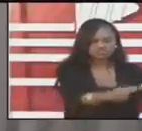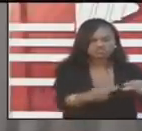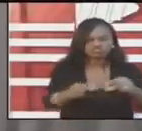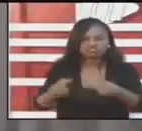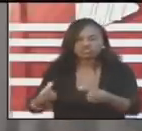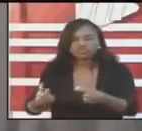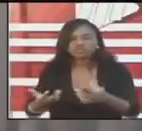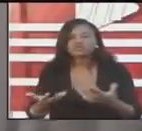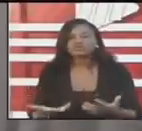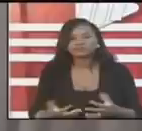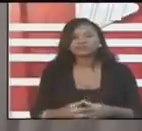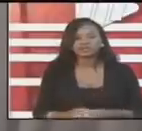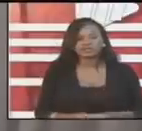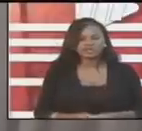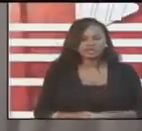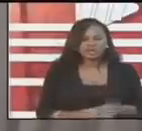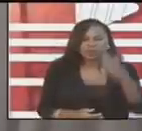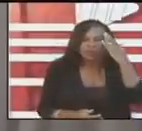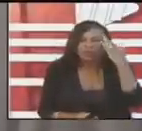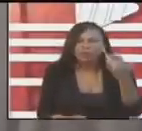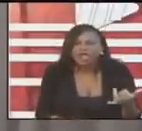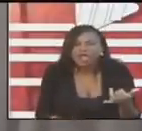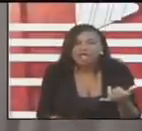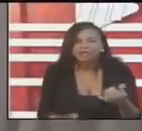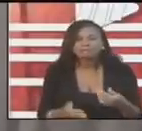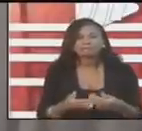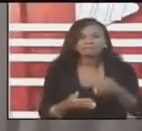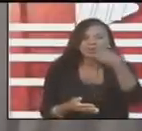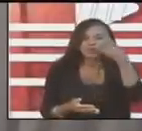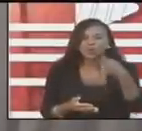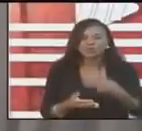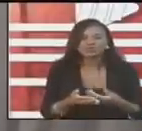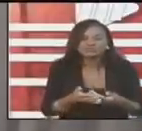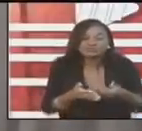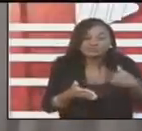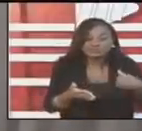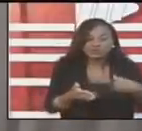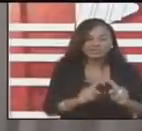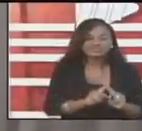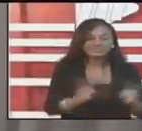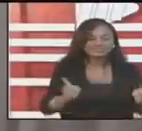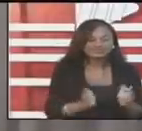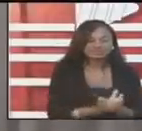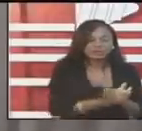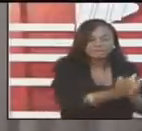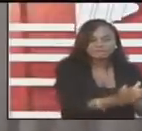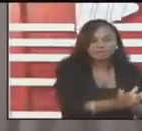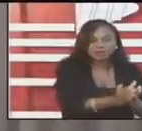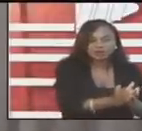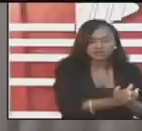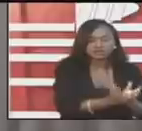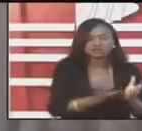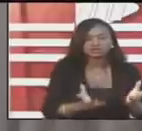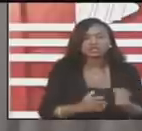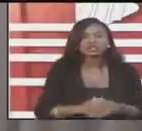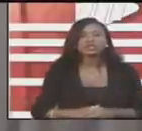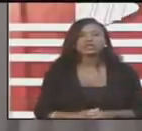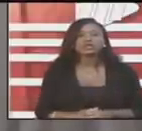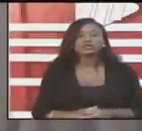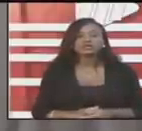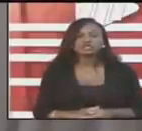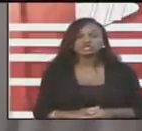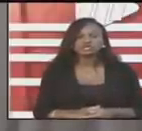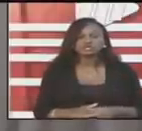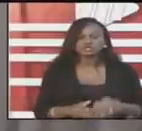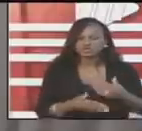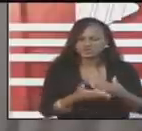the vessels that they came from before having positive cases on it. The persons that would have tested positive, to the most part, would have been from